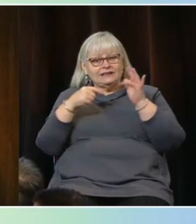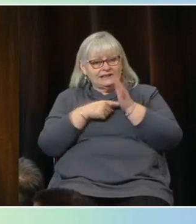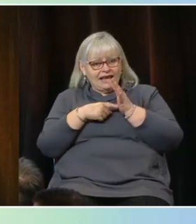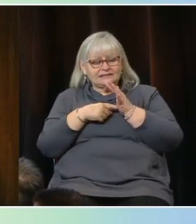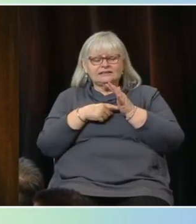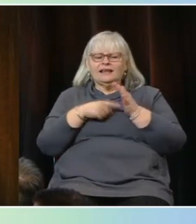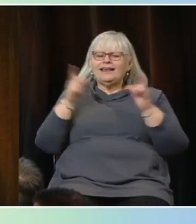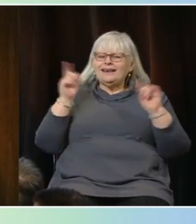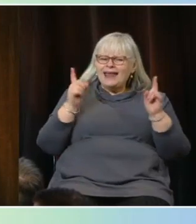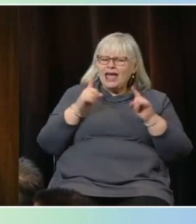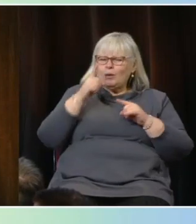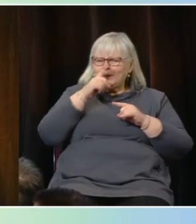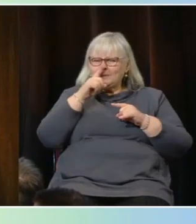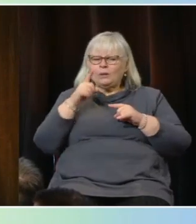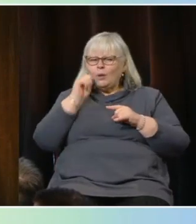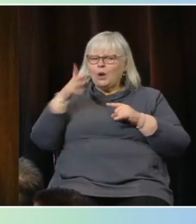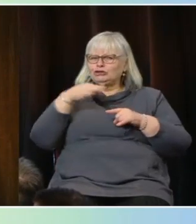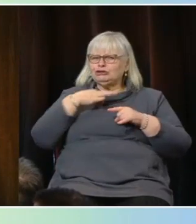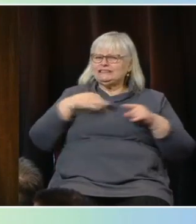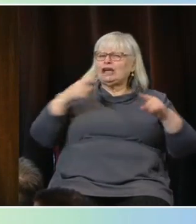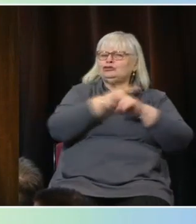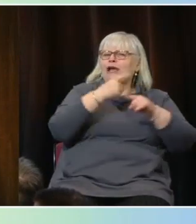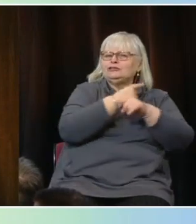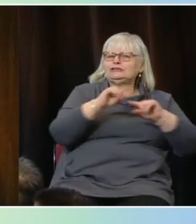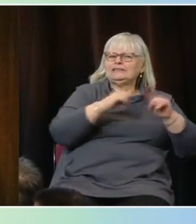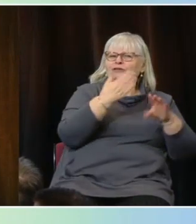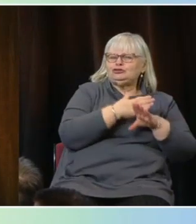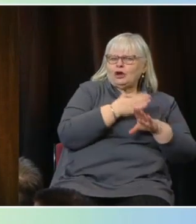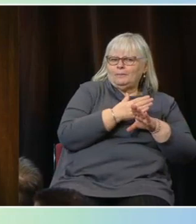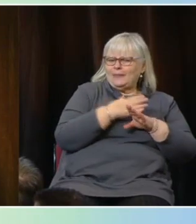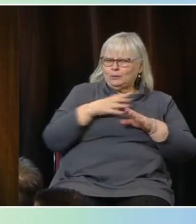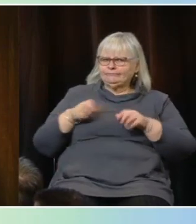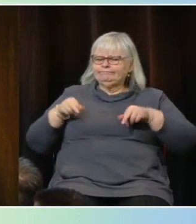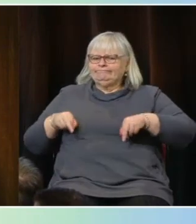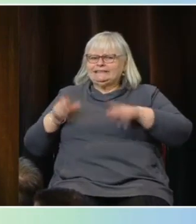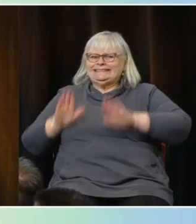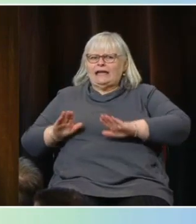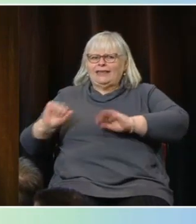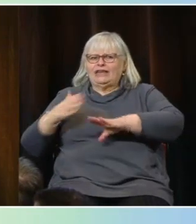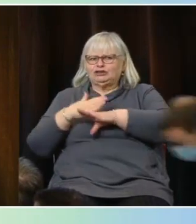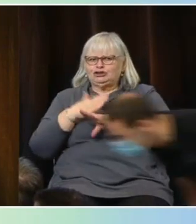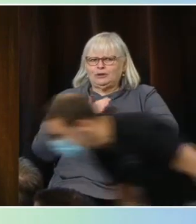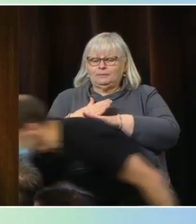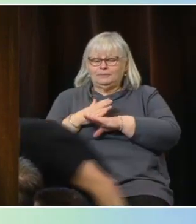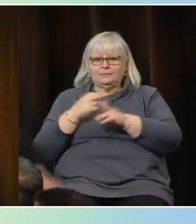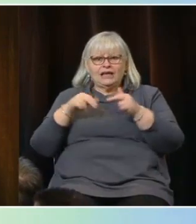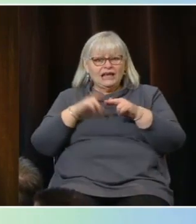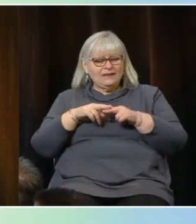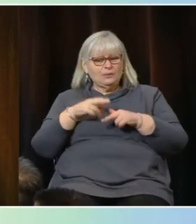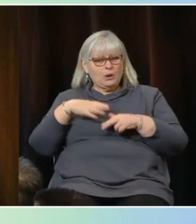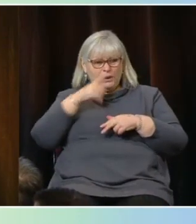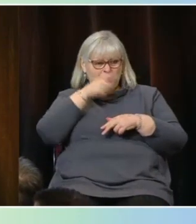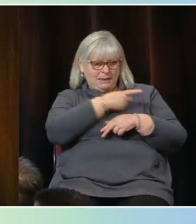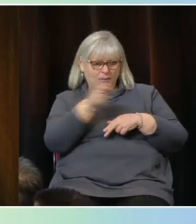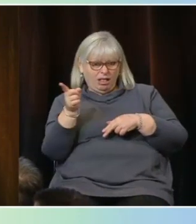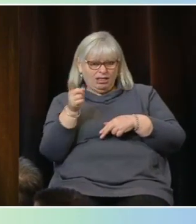insured for taking those risks if we want Australians to take a leap in the name of better opportunities they need to know Society will be